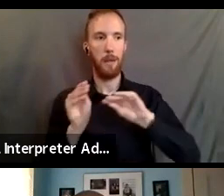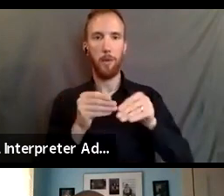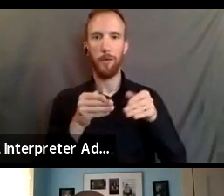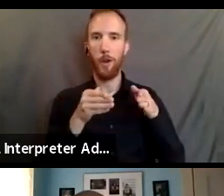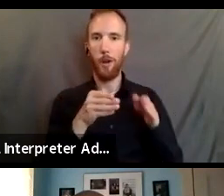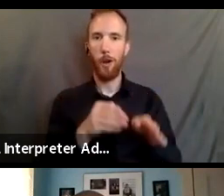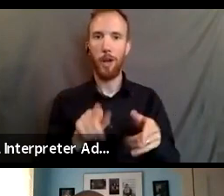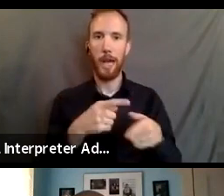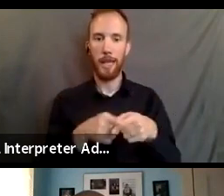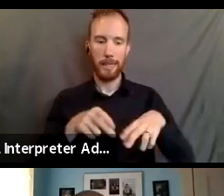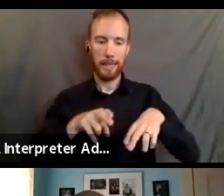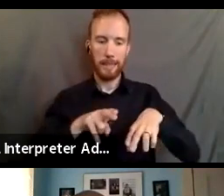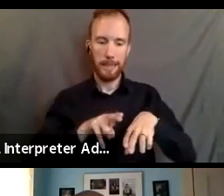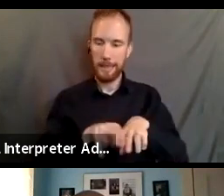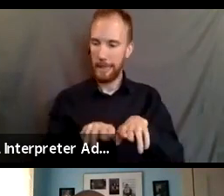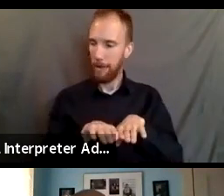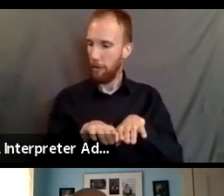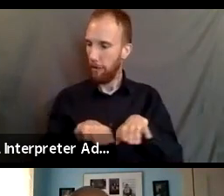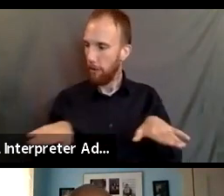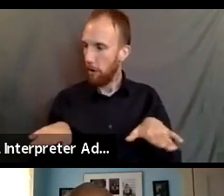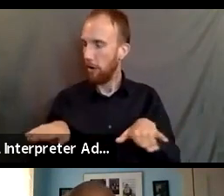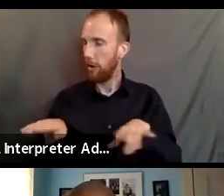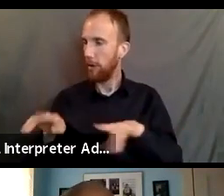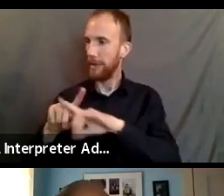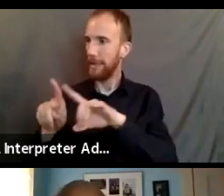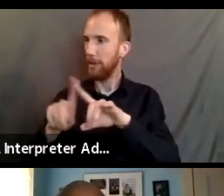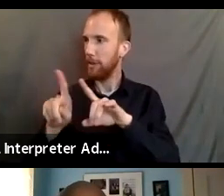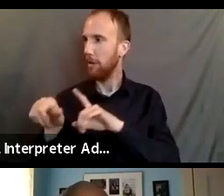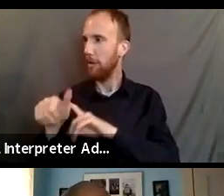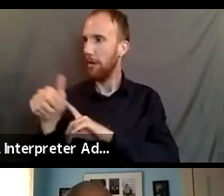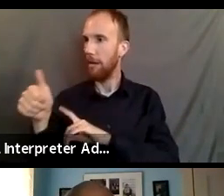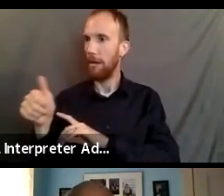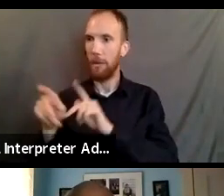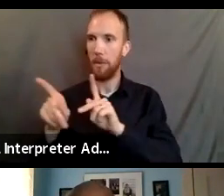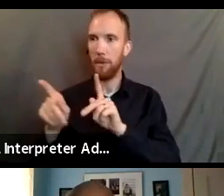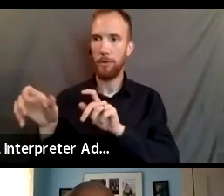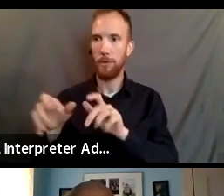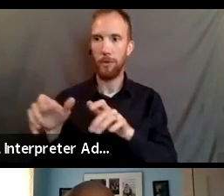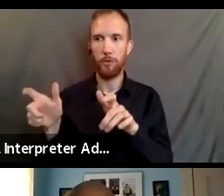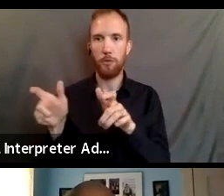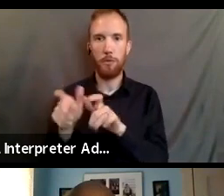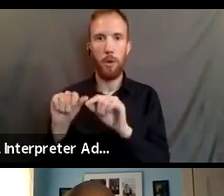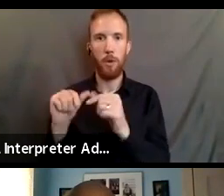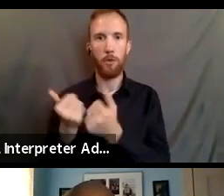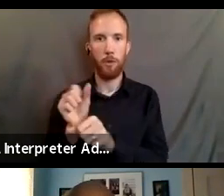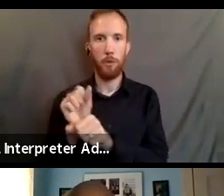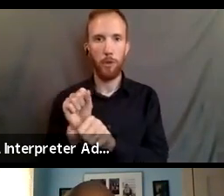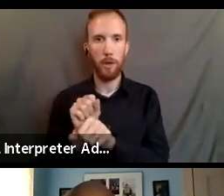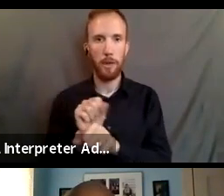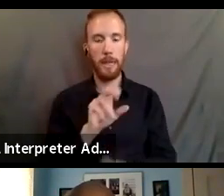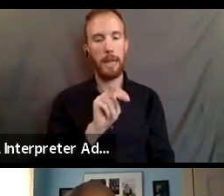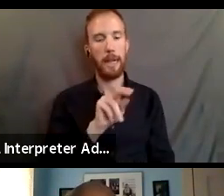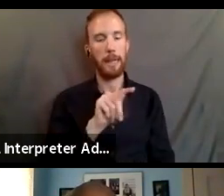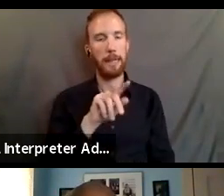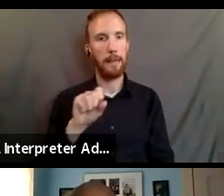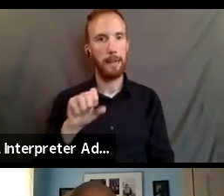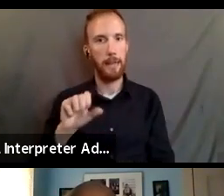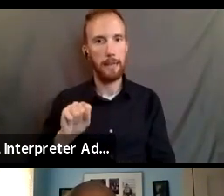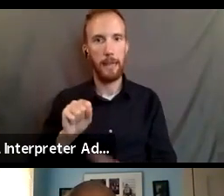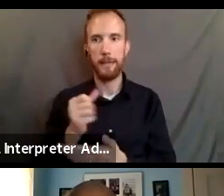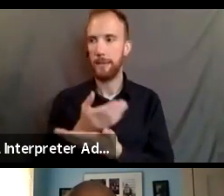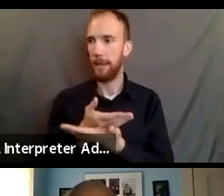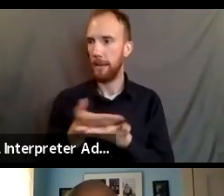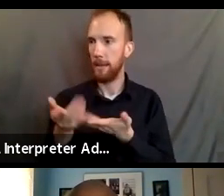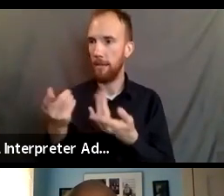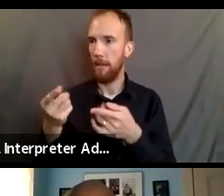differentiated needs for instruction and small group work groups of students are receiving mtss sport at a nearby table